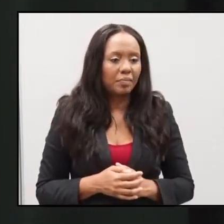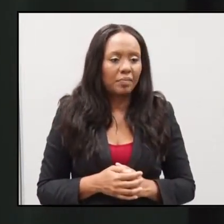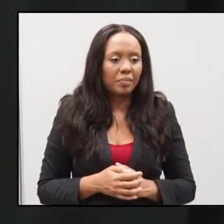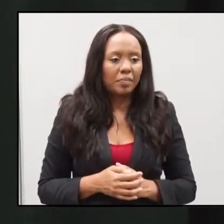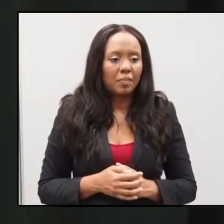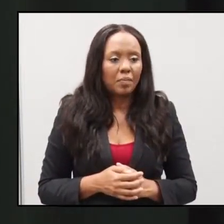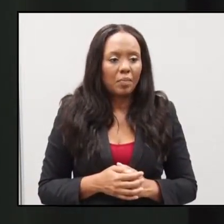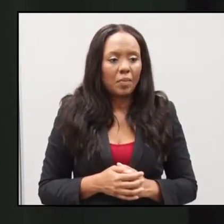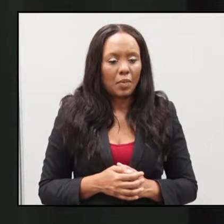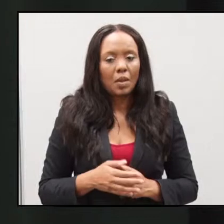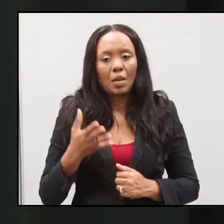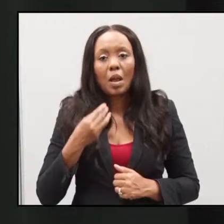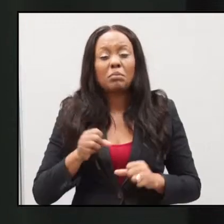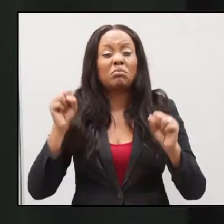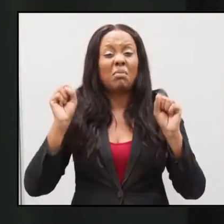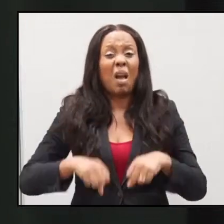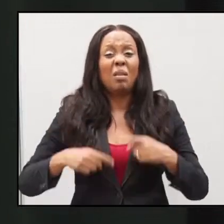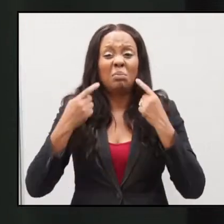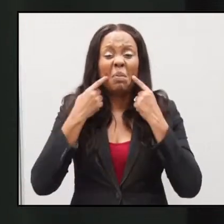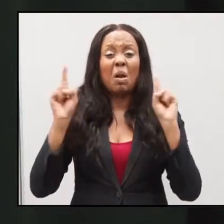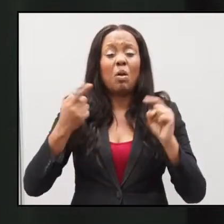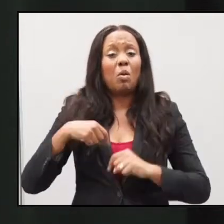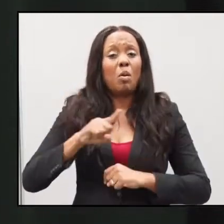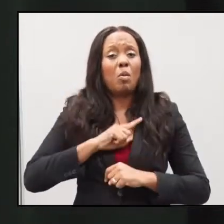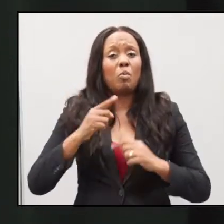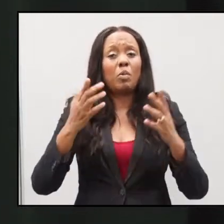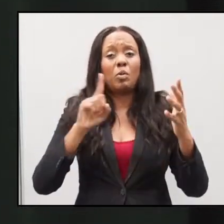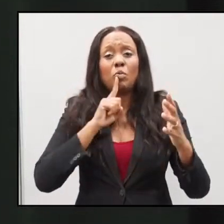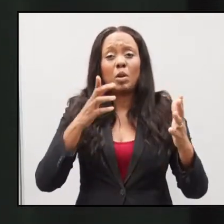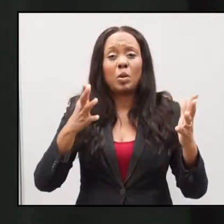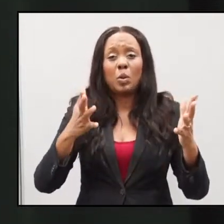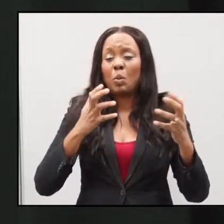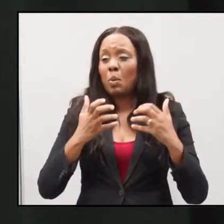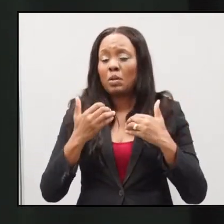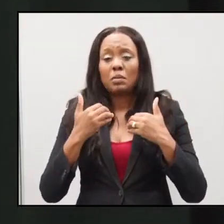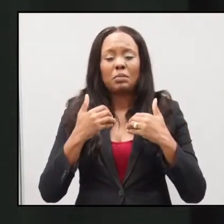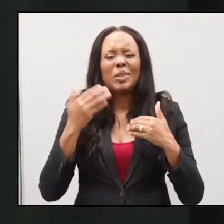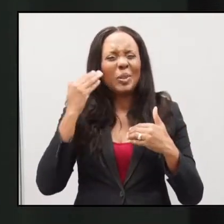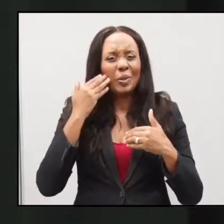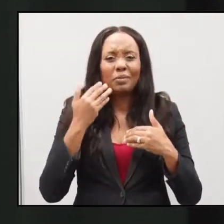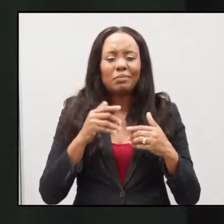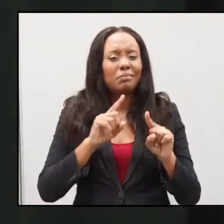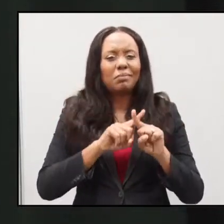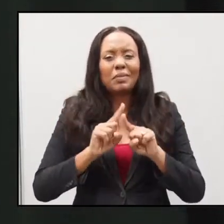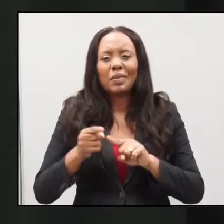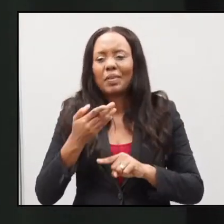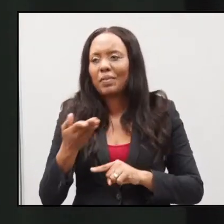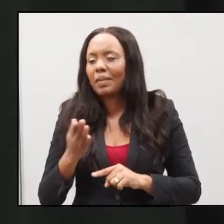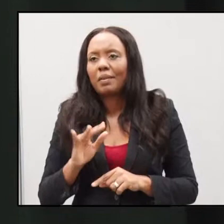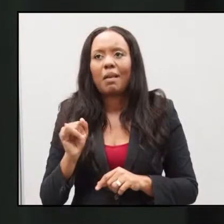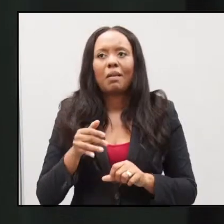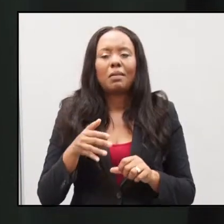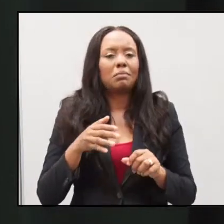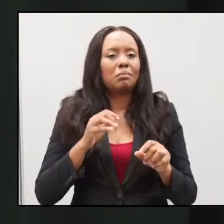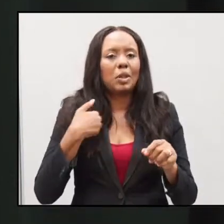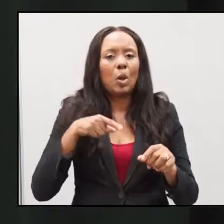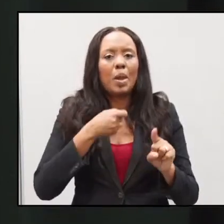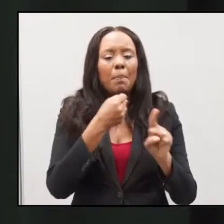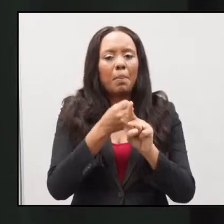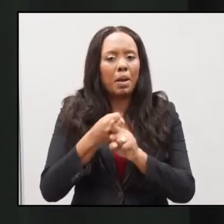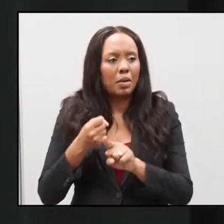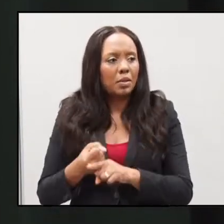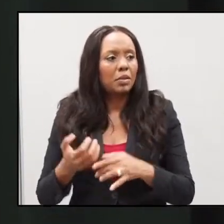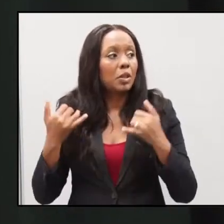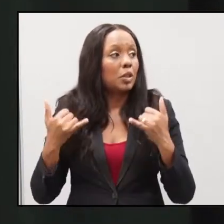being achieved, especially as we fight all of the other battles that we are fighting today as a nation. So with those words, I'd like